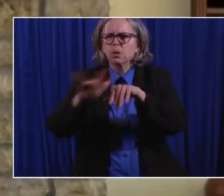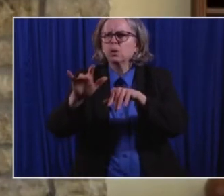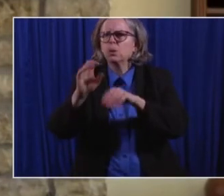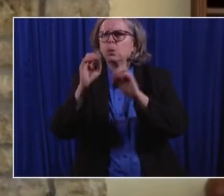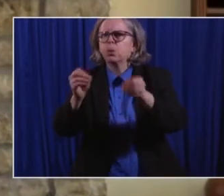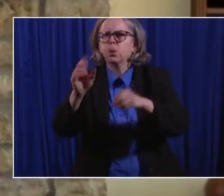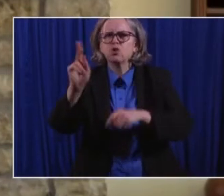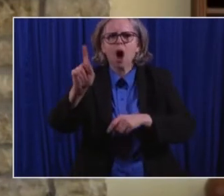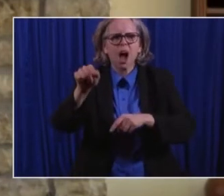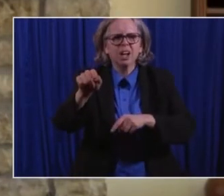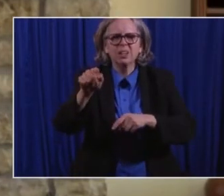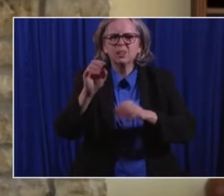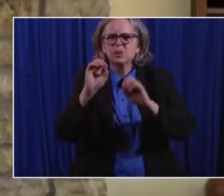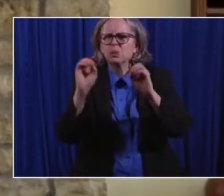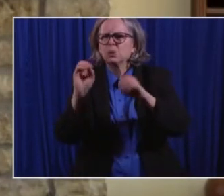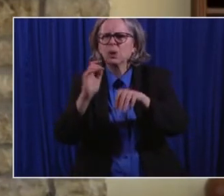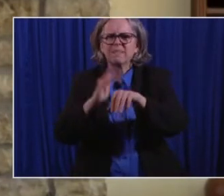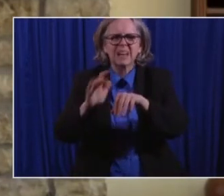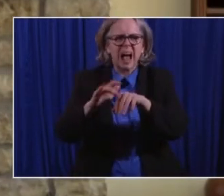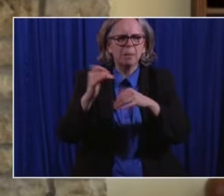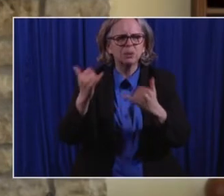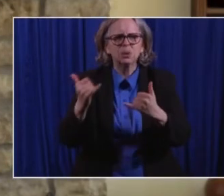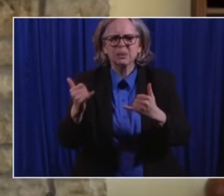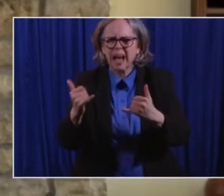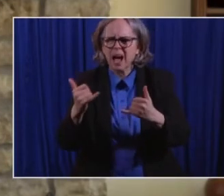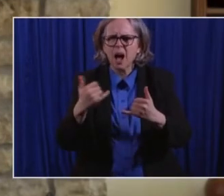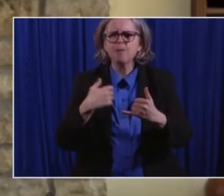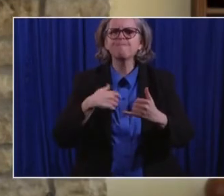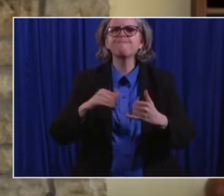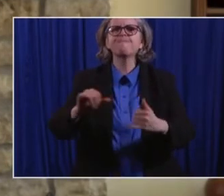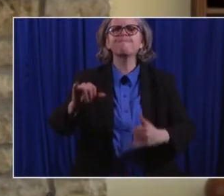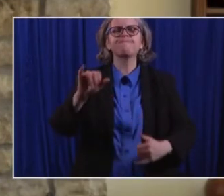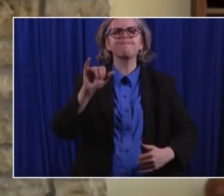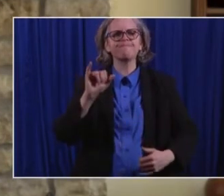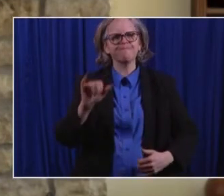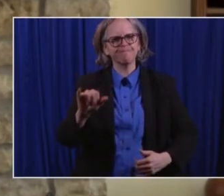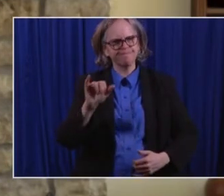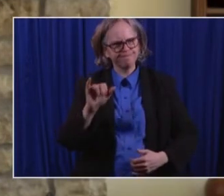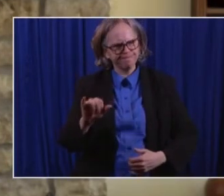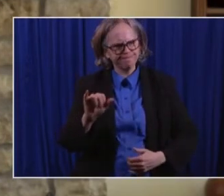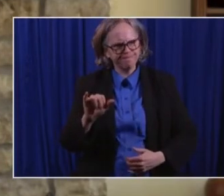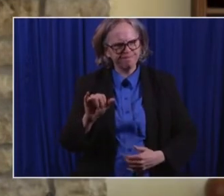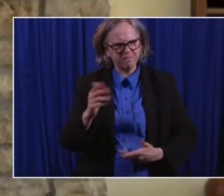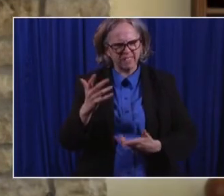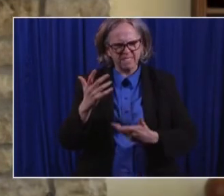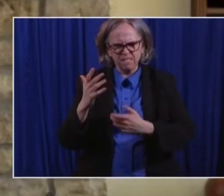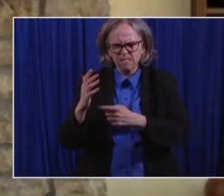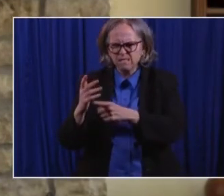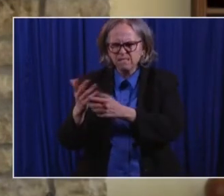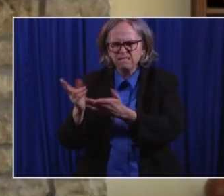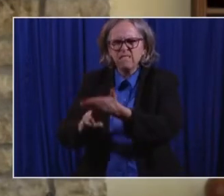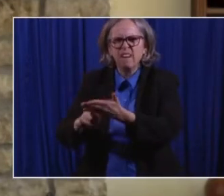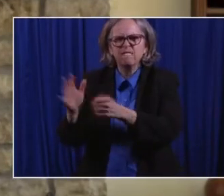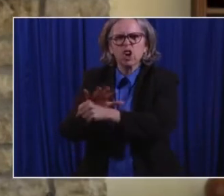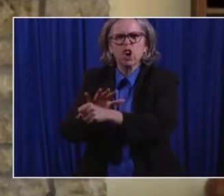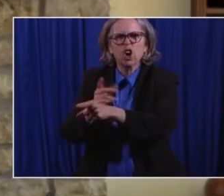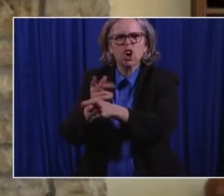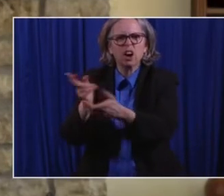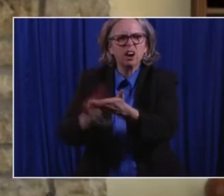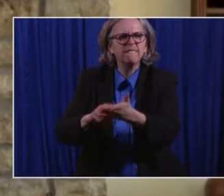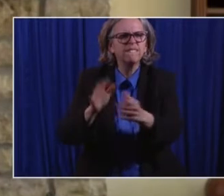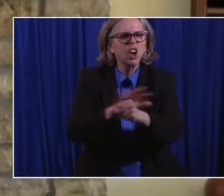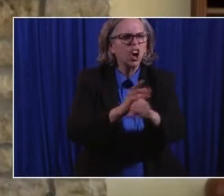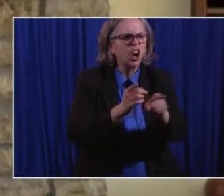register today. There was no slots available. But then she just, for the fun of it, put